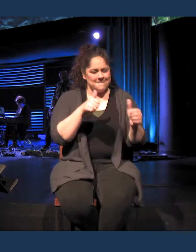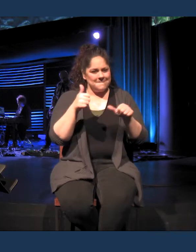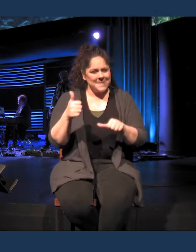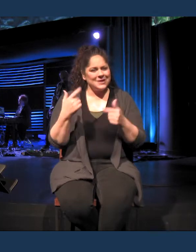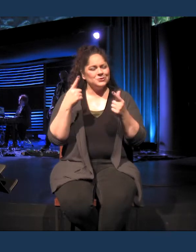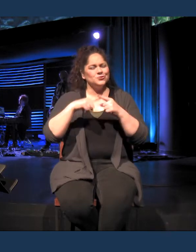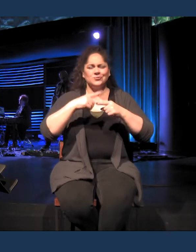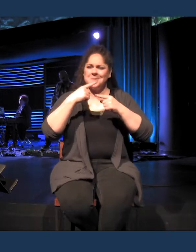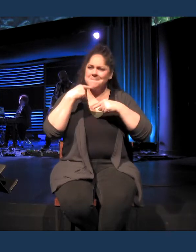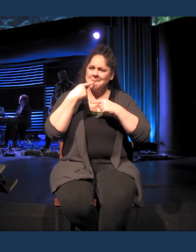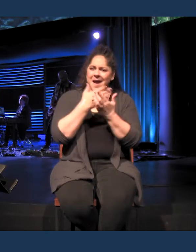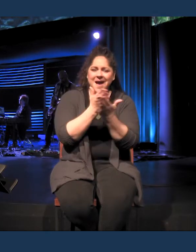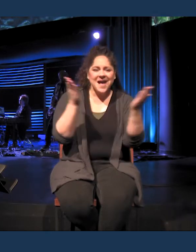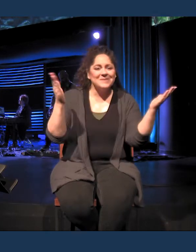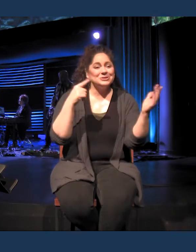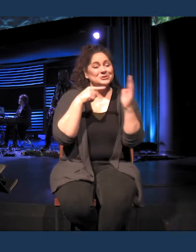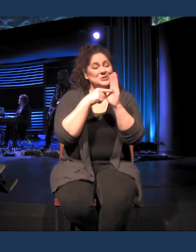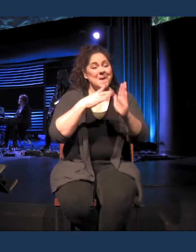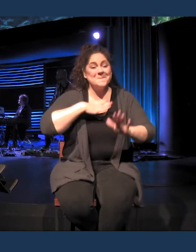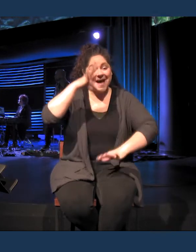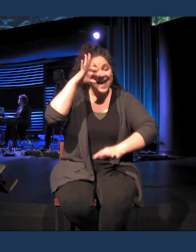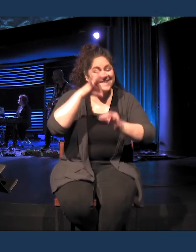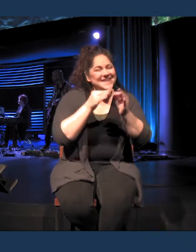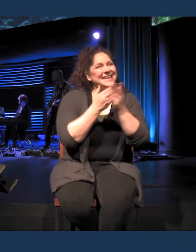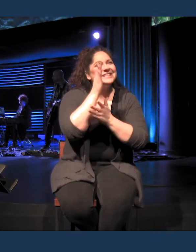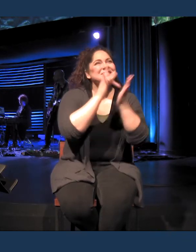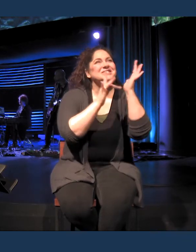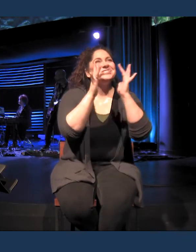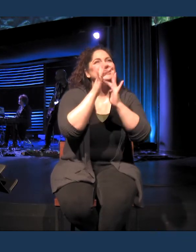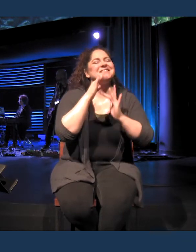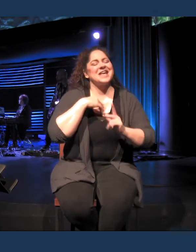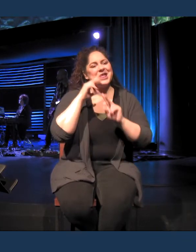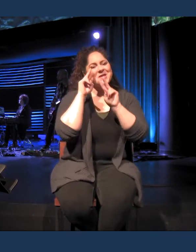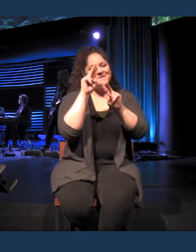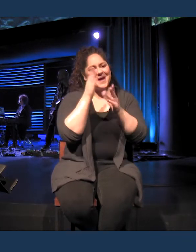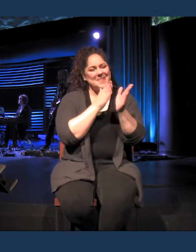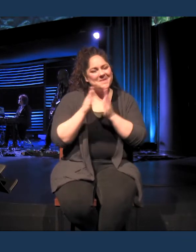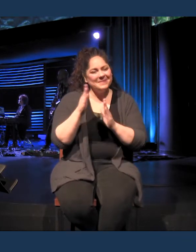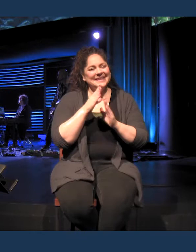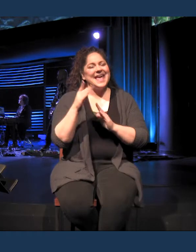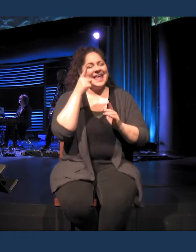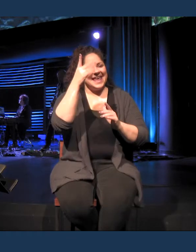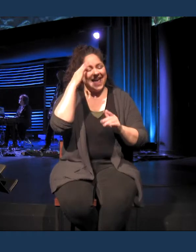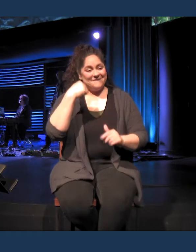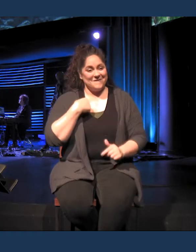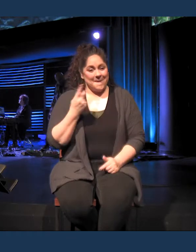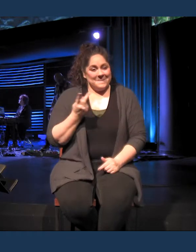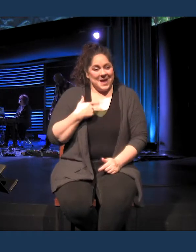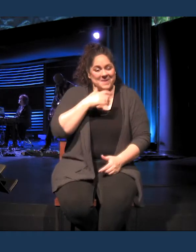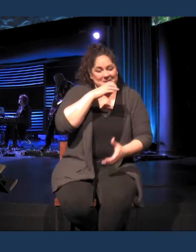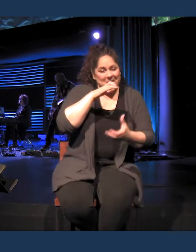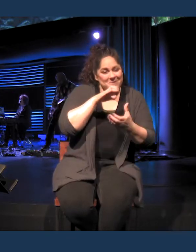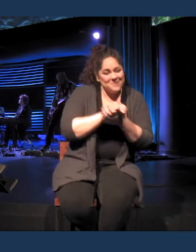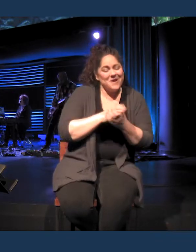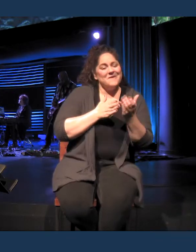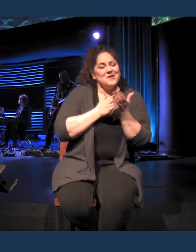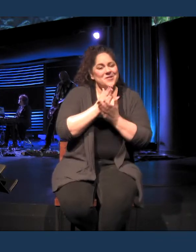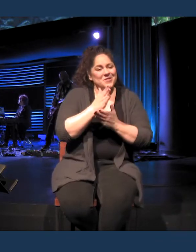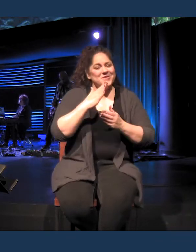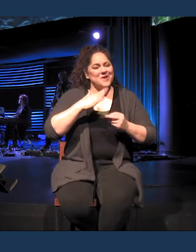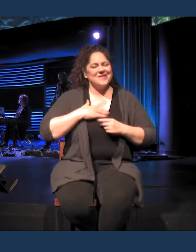publicly declare that my faith in Jesus, and I look forward to the plans and ministry God has for Mary Kate and me and our amazing